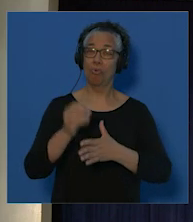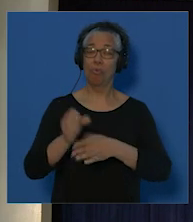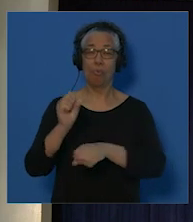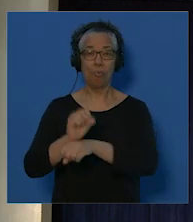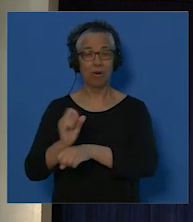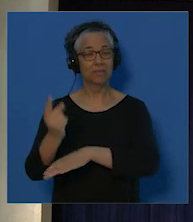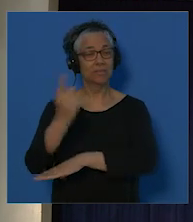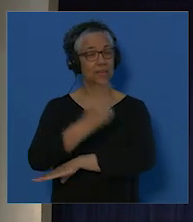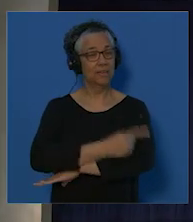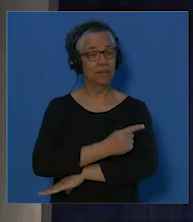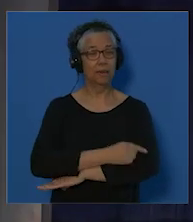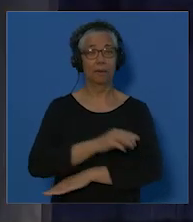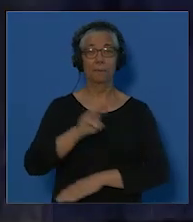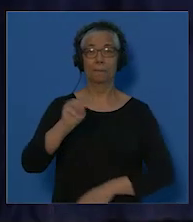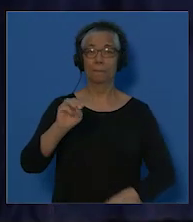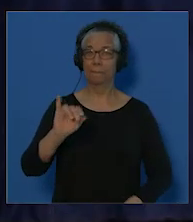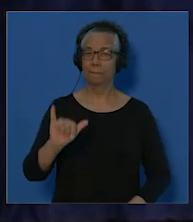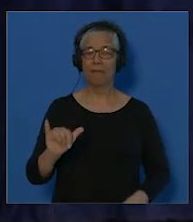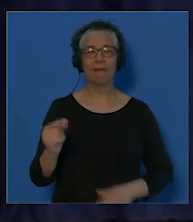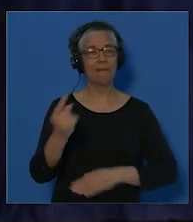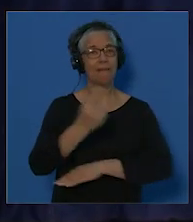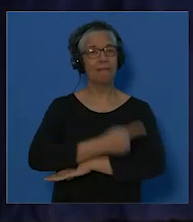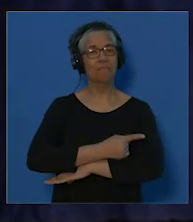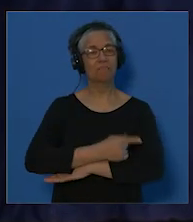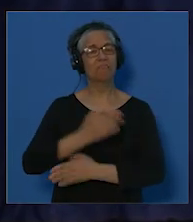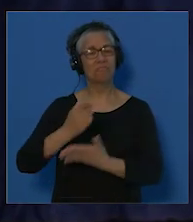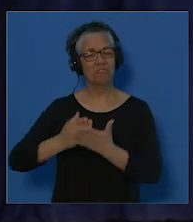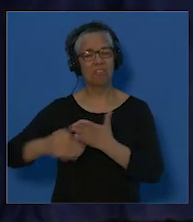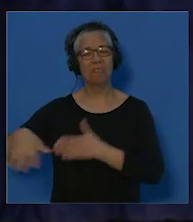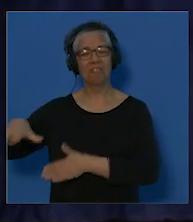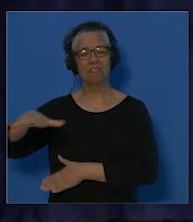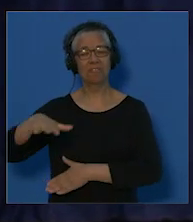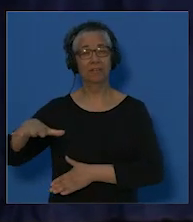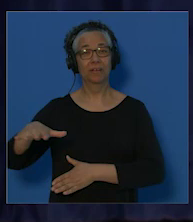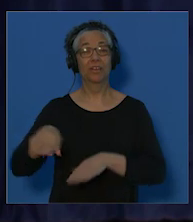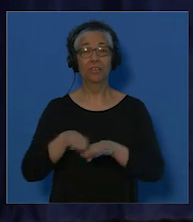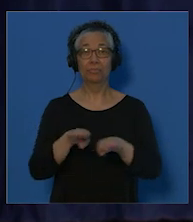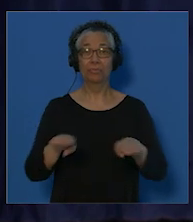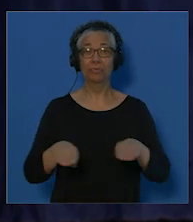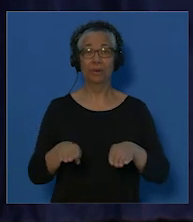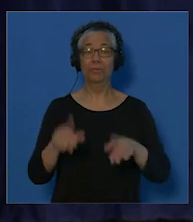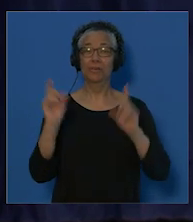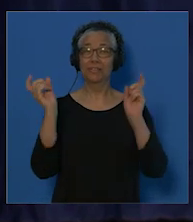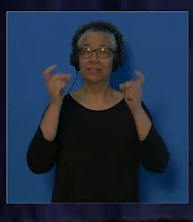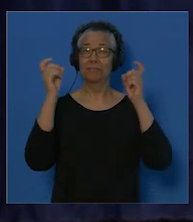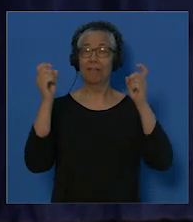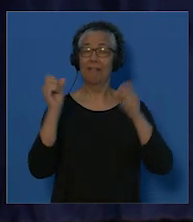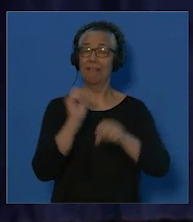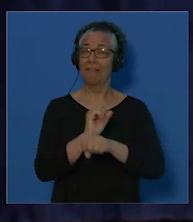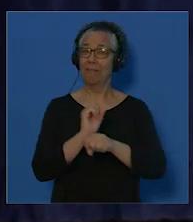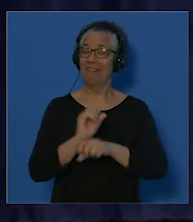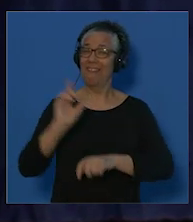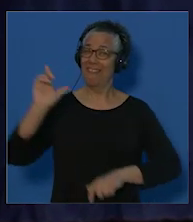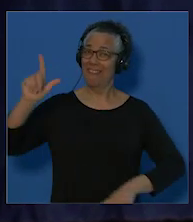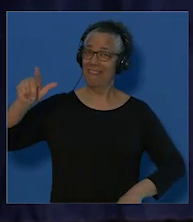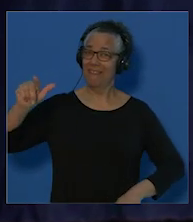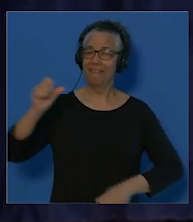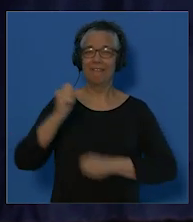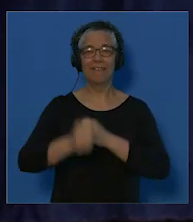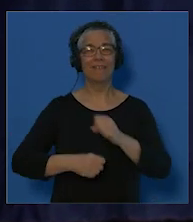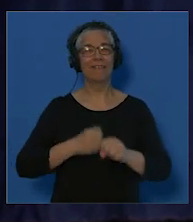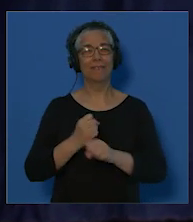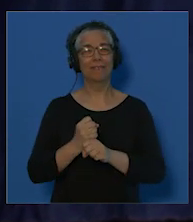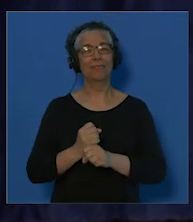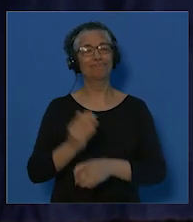other jurisdictions. Though in Bermuda, we celebrate labor later in the year, I want to acknowledge the workers of